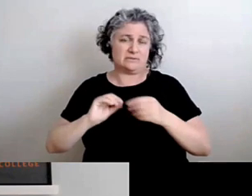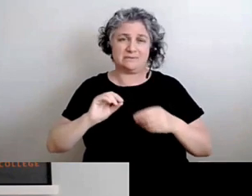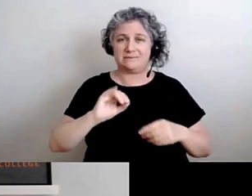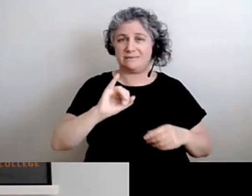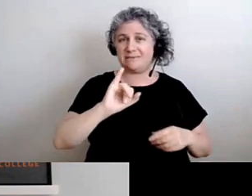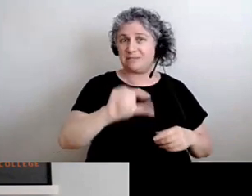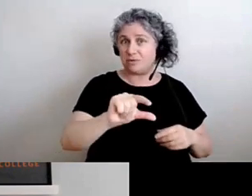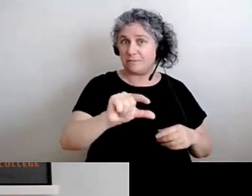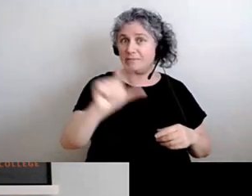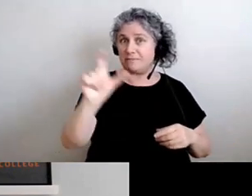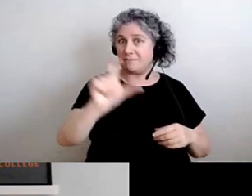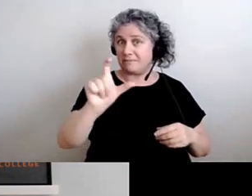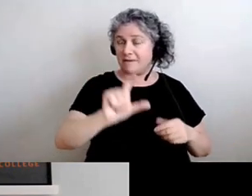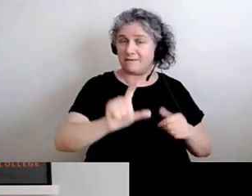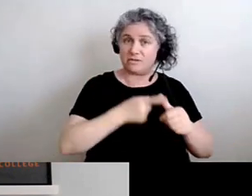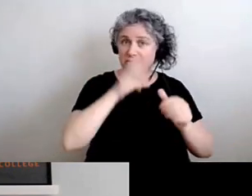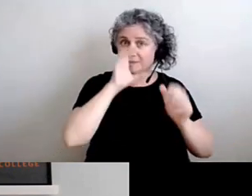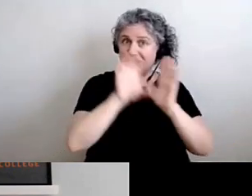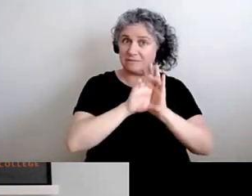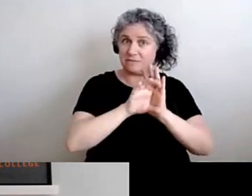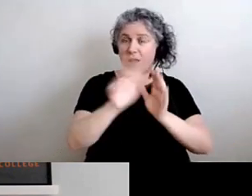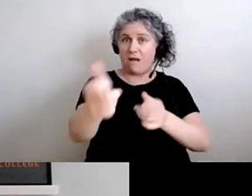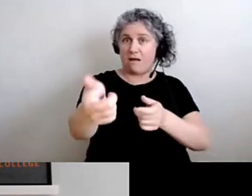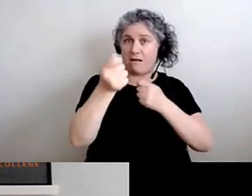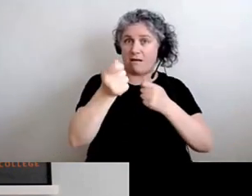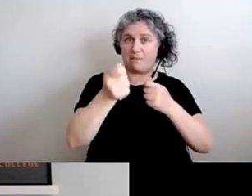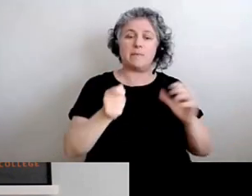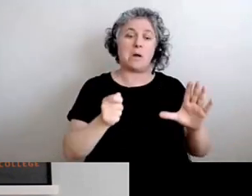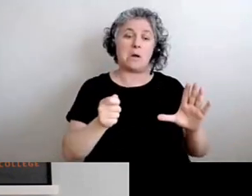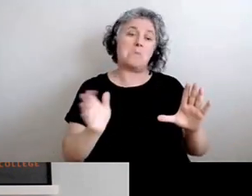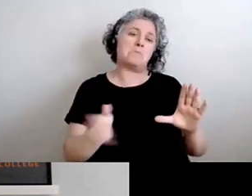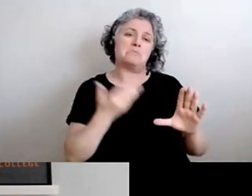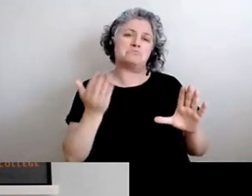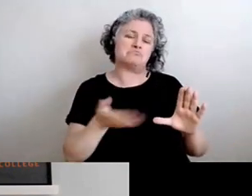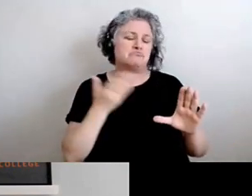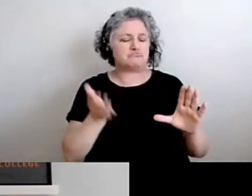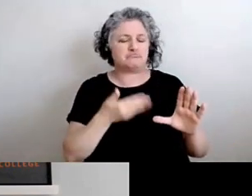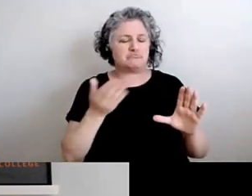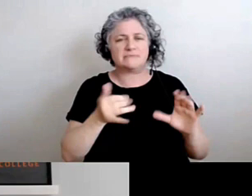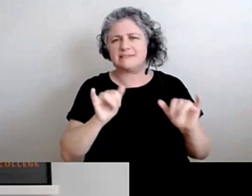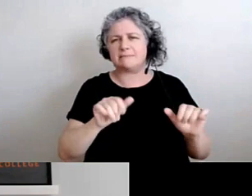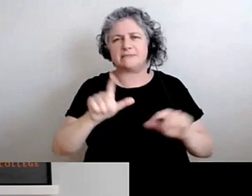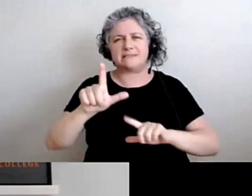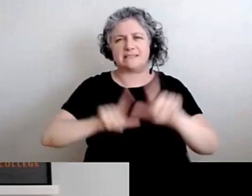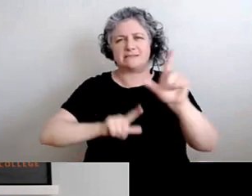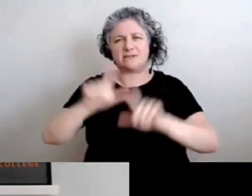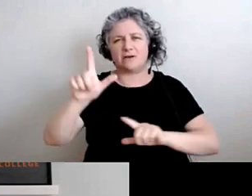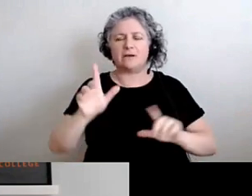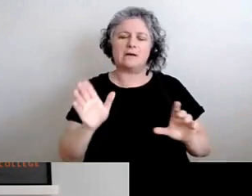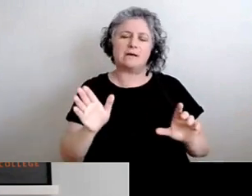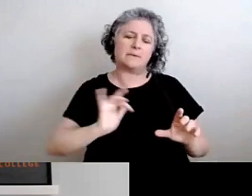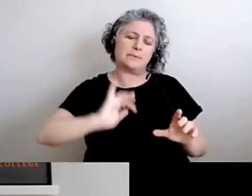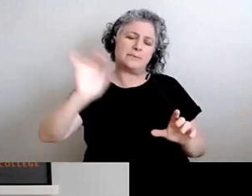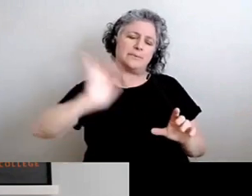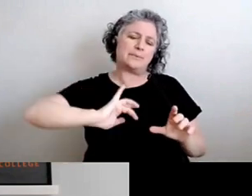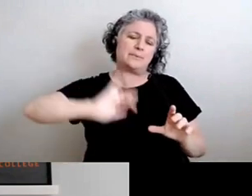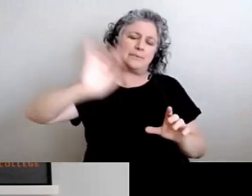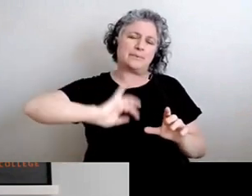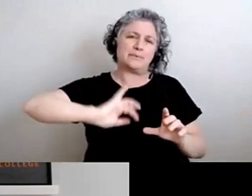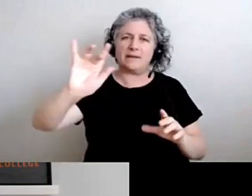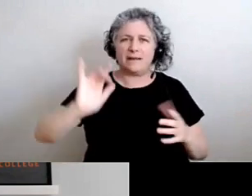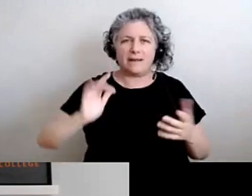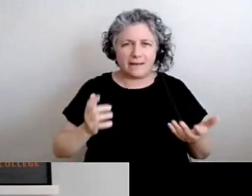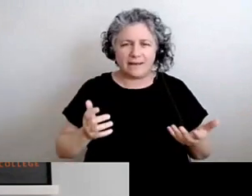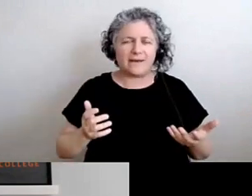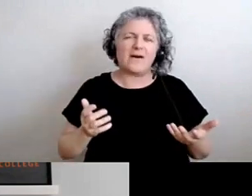image first, and often people will really just swipe through it, right? Same with TikTok's videos, they will be swiping through it. So it's,